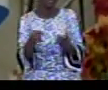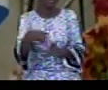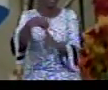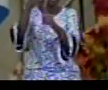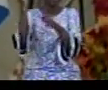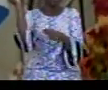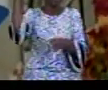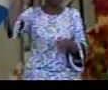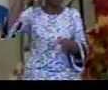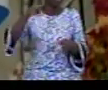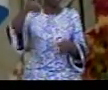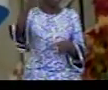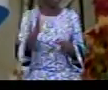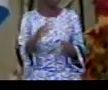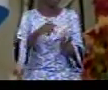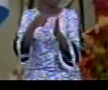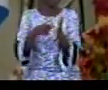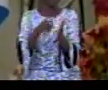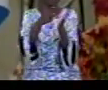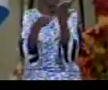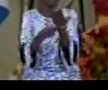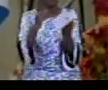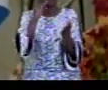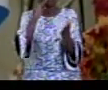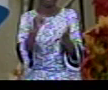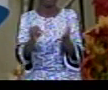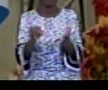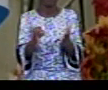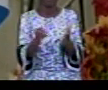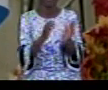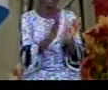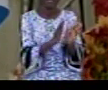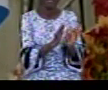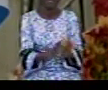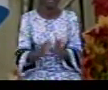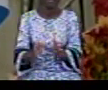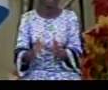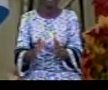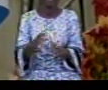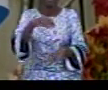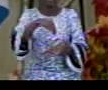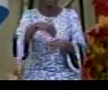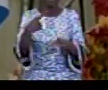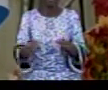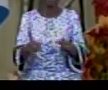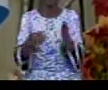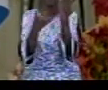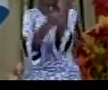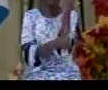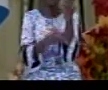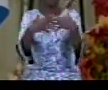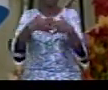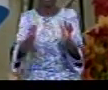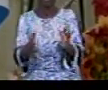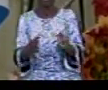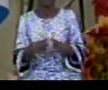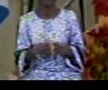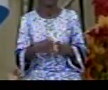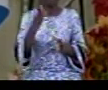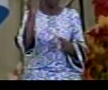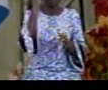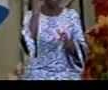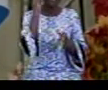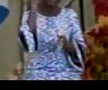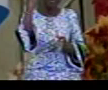program is situated at the city gate. The gate of the land has been opened to you. Speak the truth of God to this